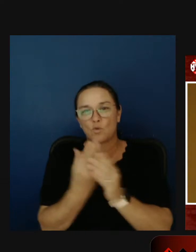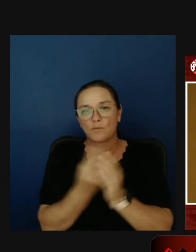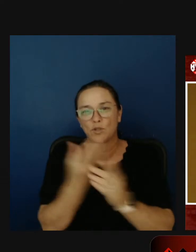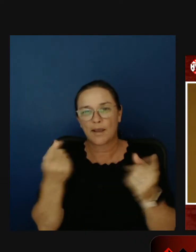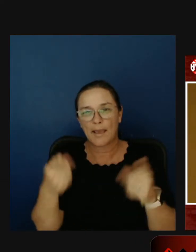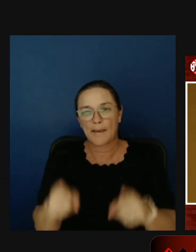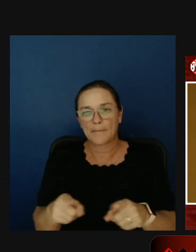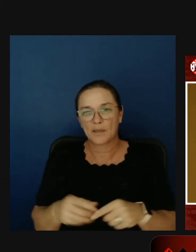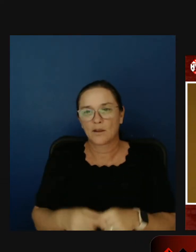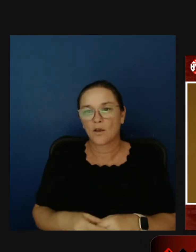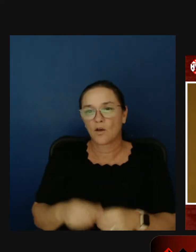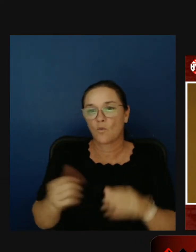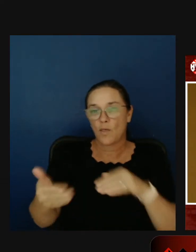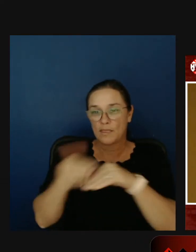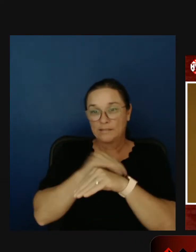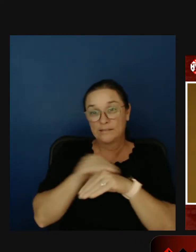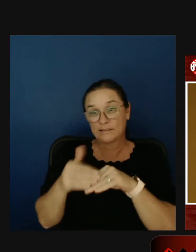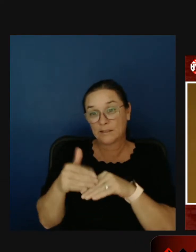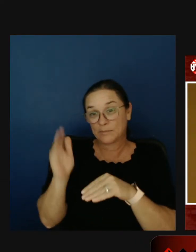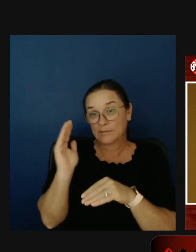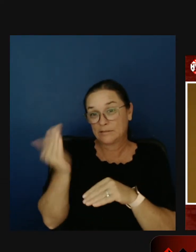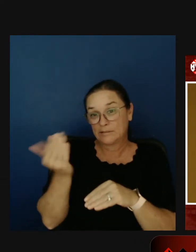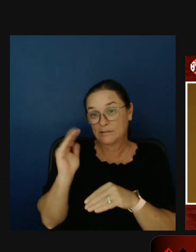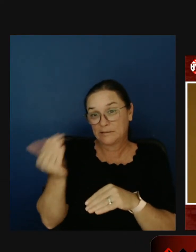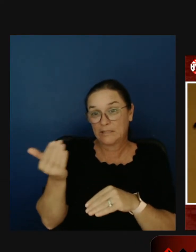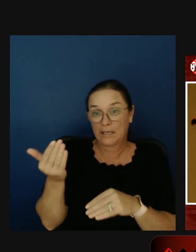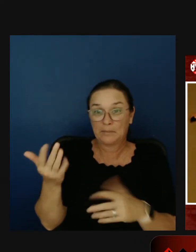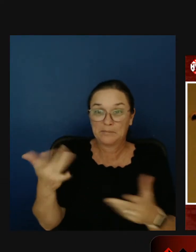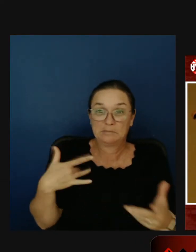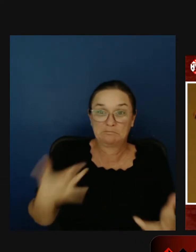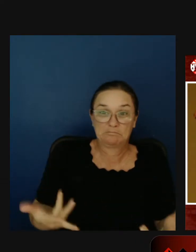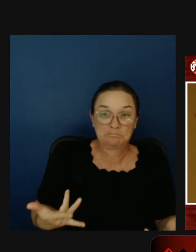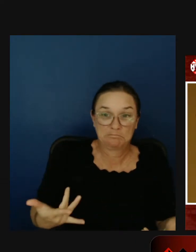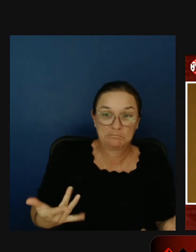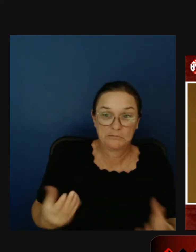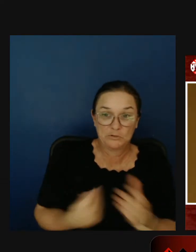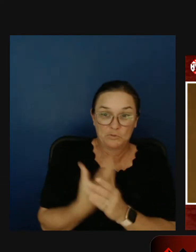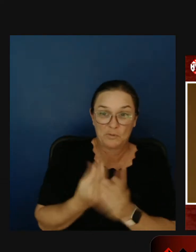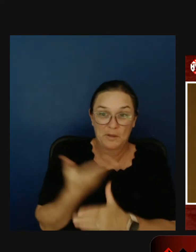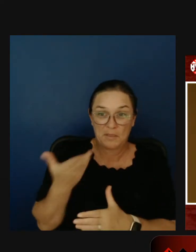the summit seems a likely bet. It's been erupting an awful lot.